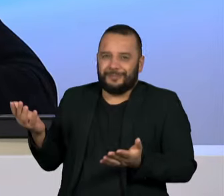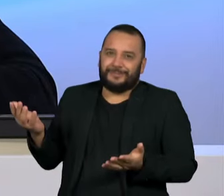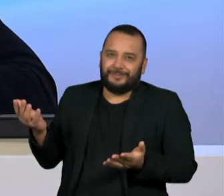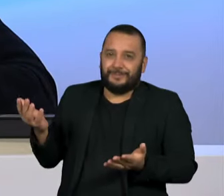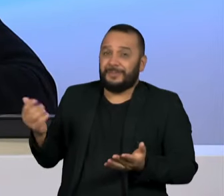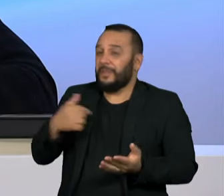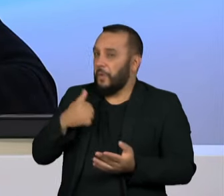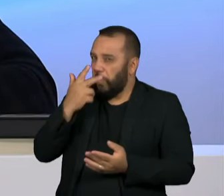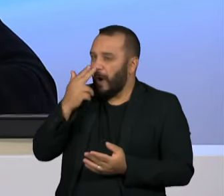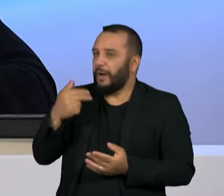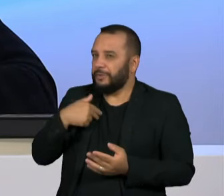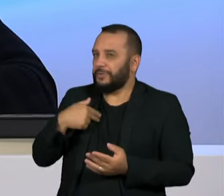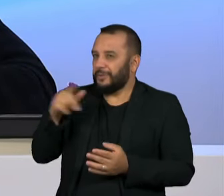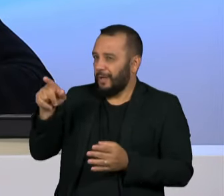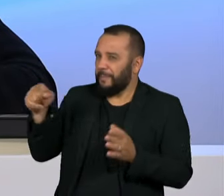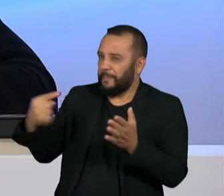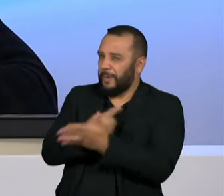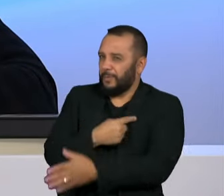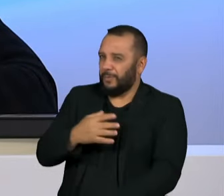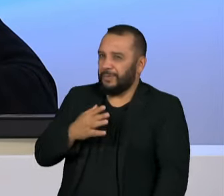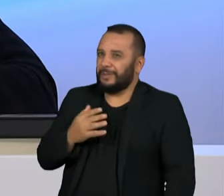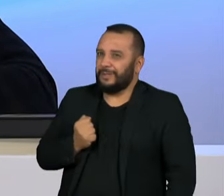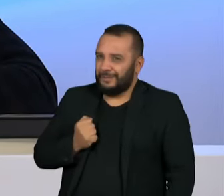think is really what you're asking about,